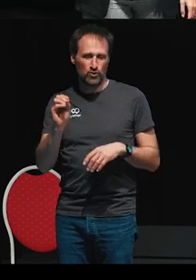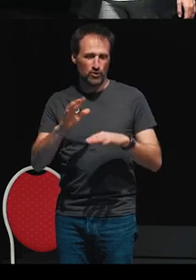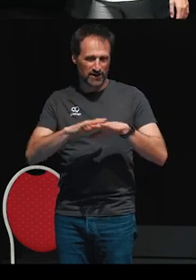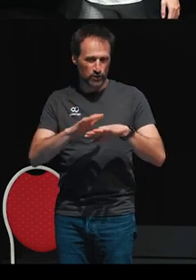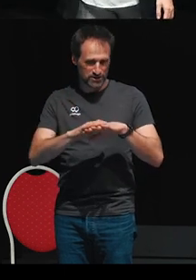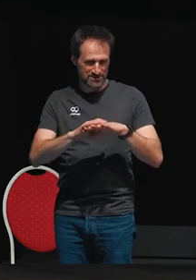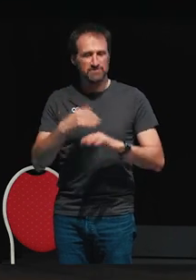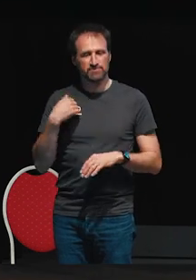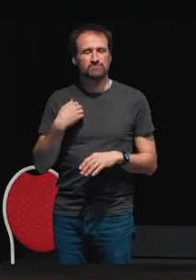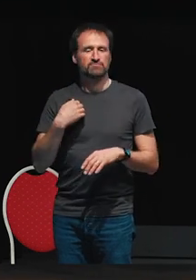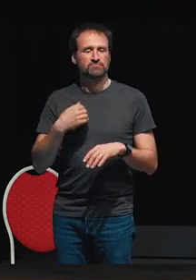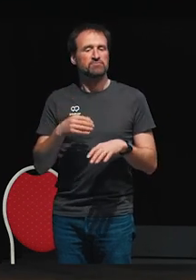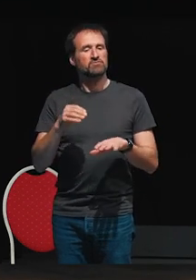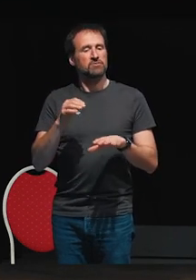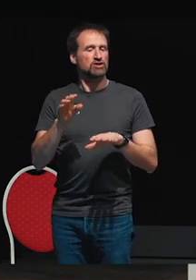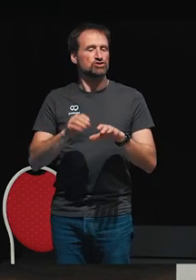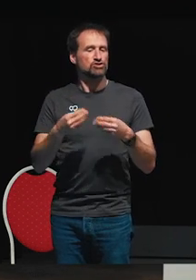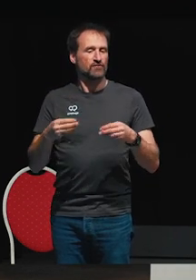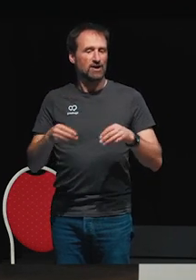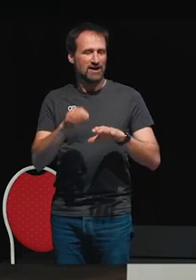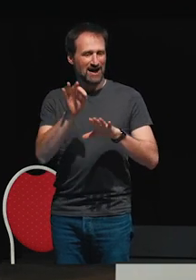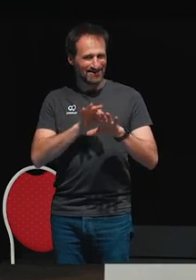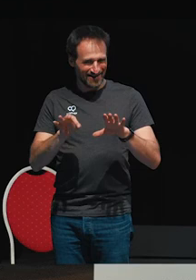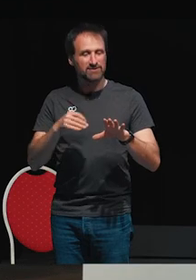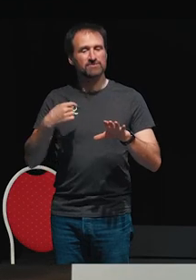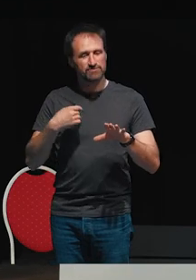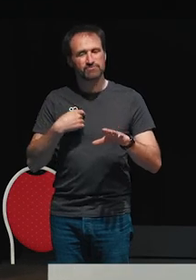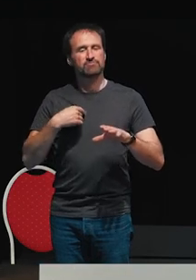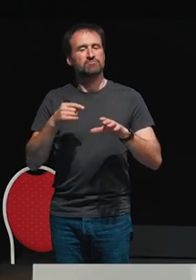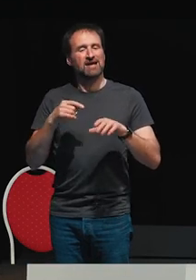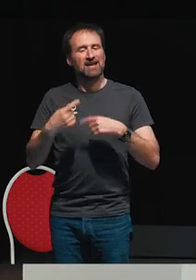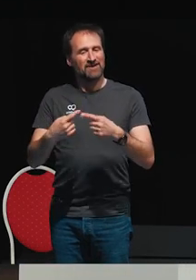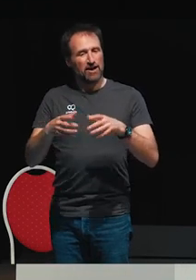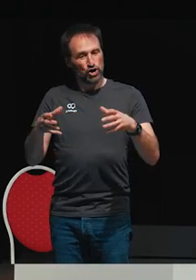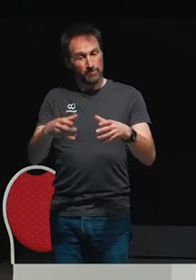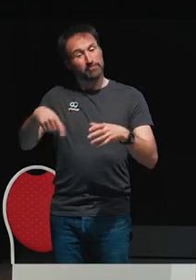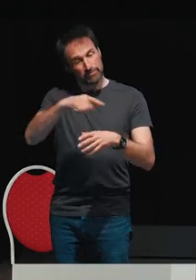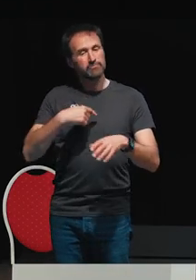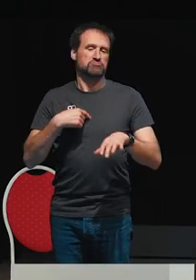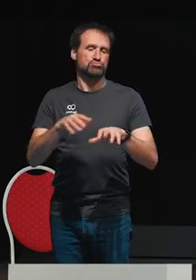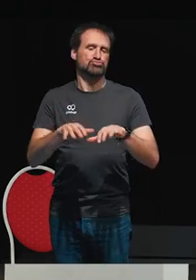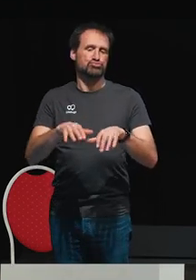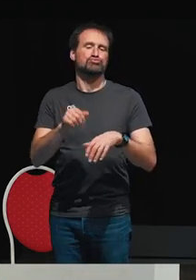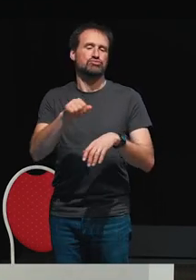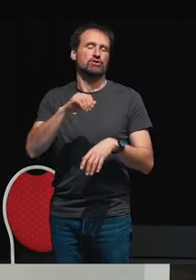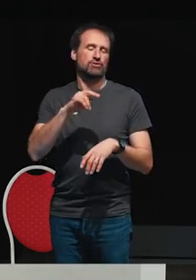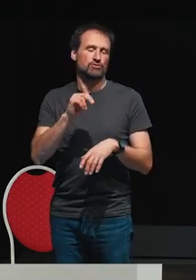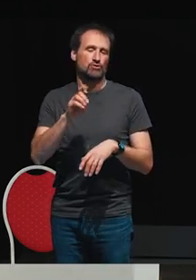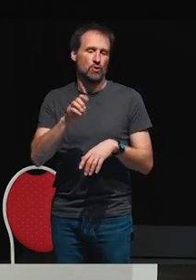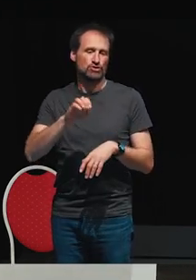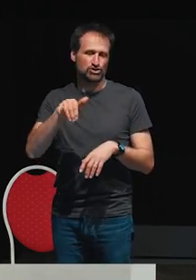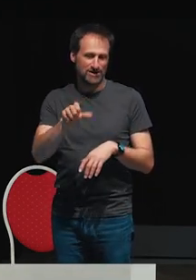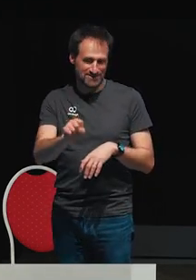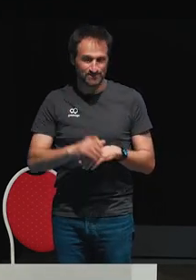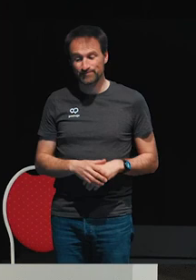a development group who is developing in Node.js. So as Courtney said, I founded my own startup that